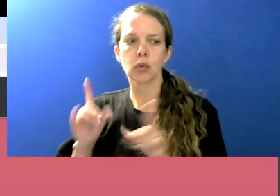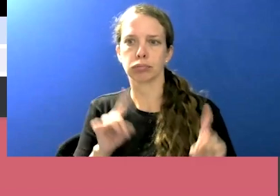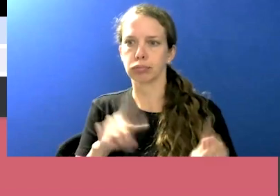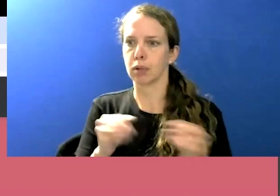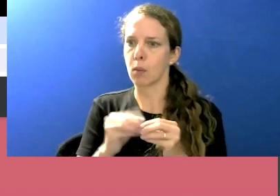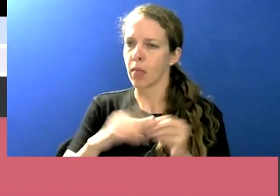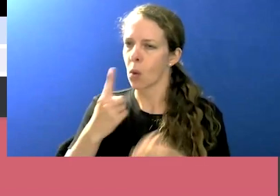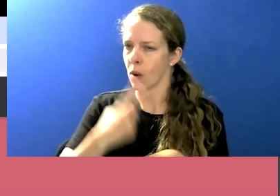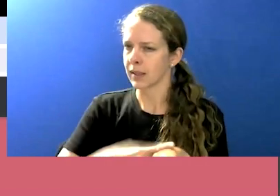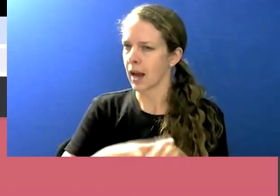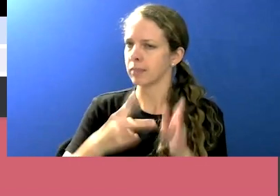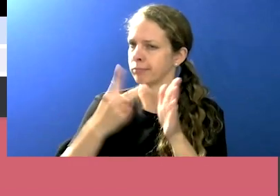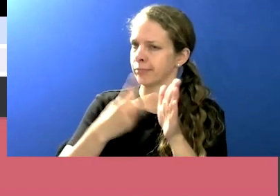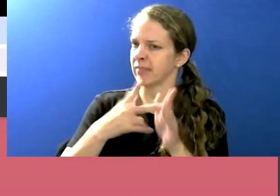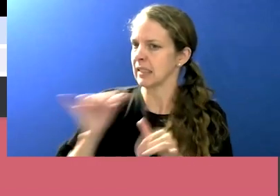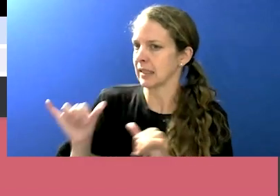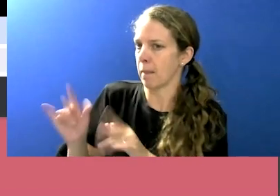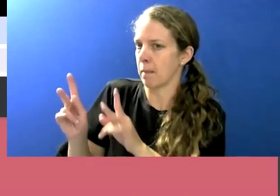once. Yes,